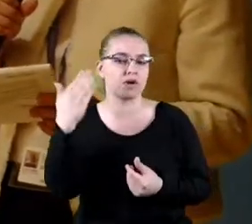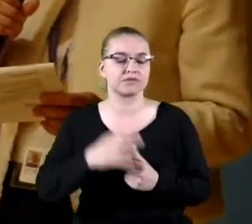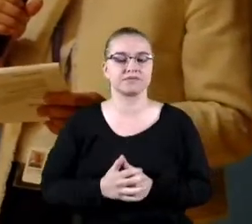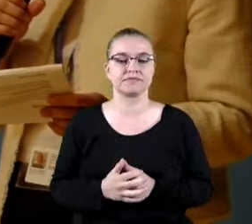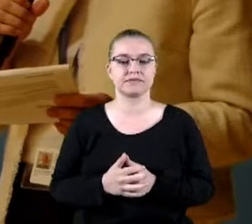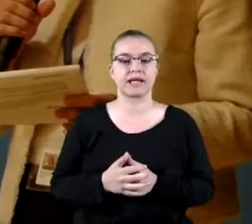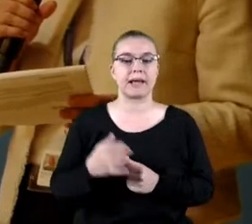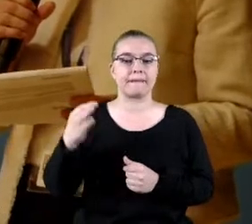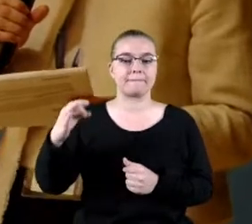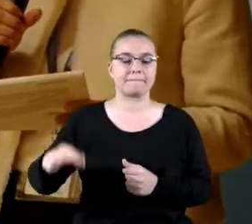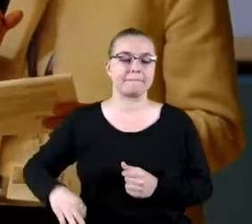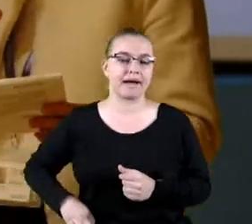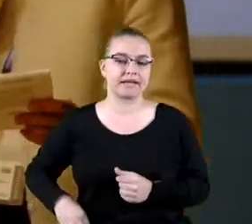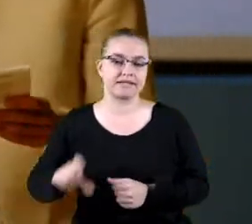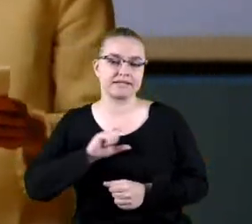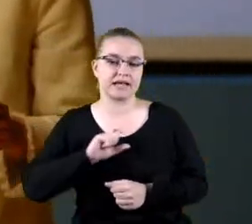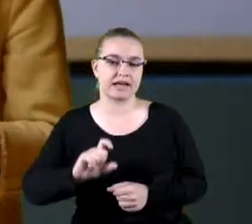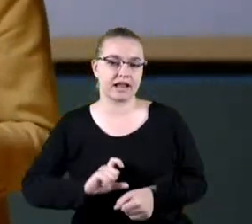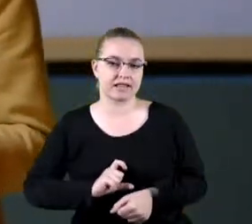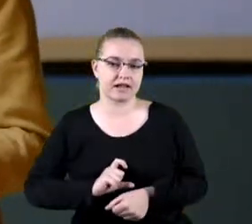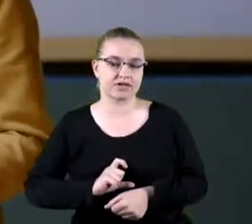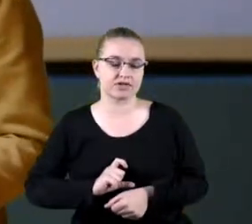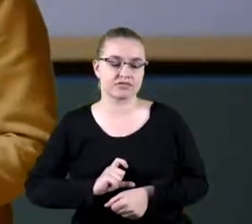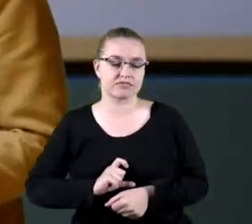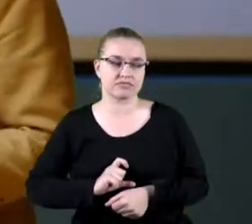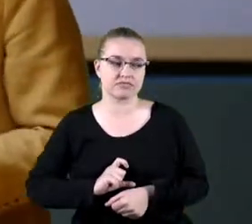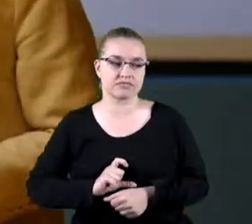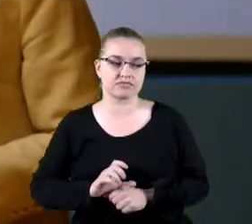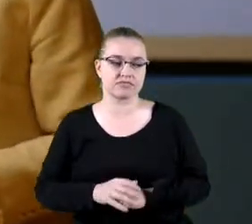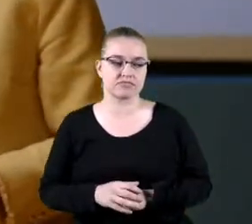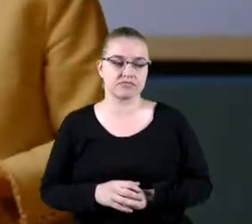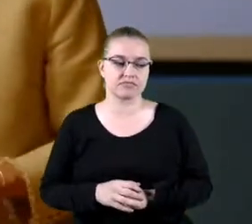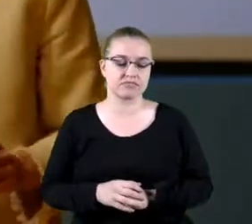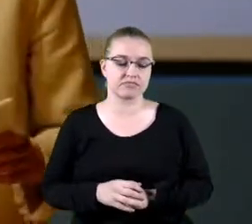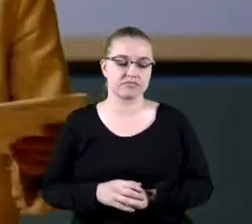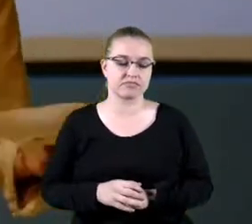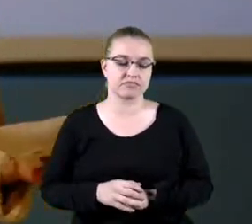Cetina, Secretariat of Central American Social Integration.